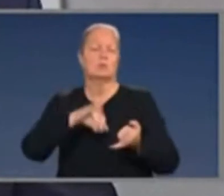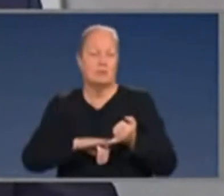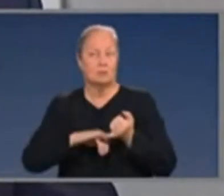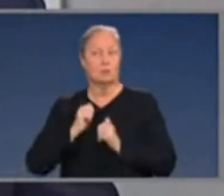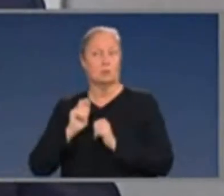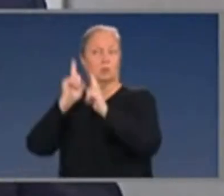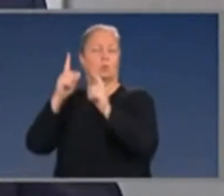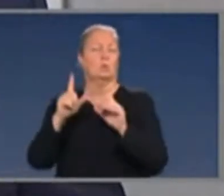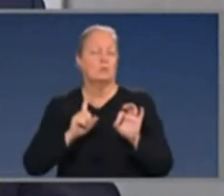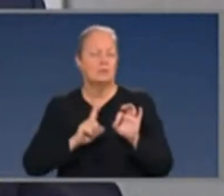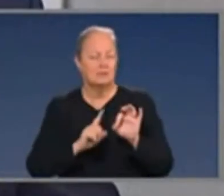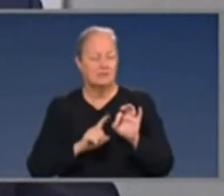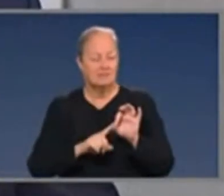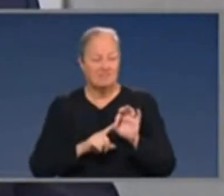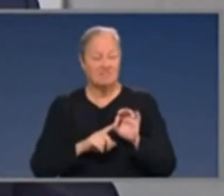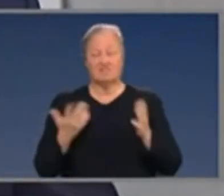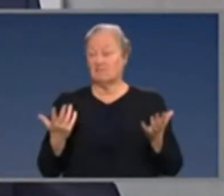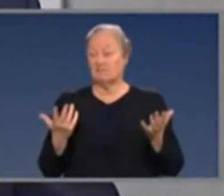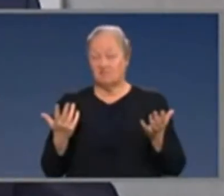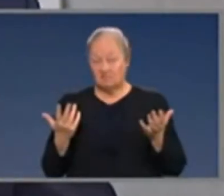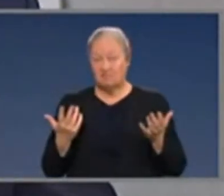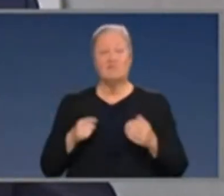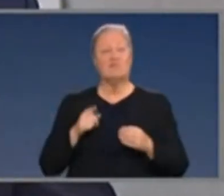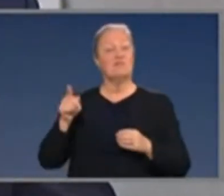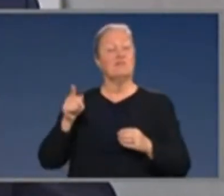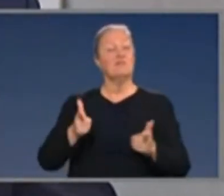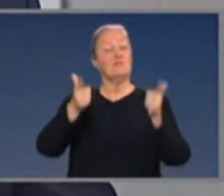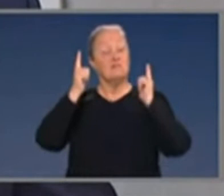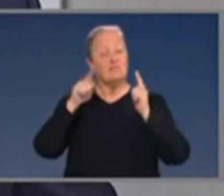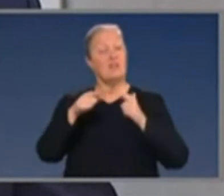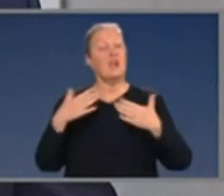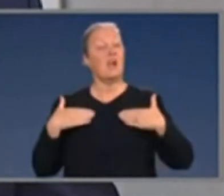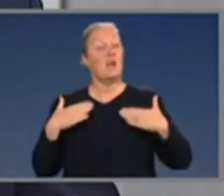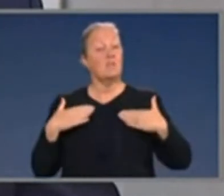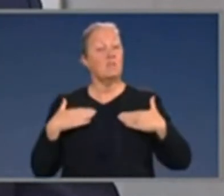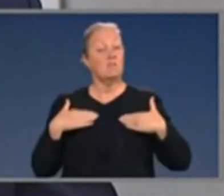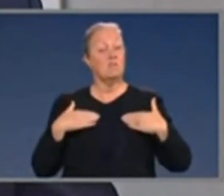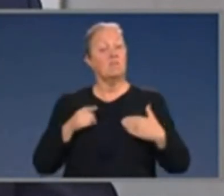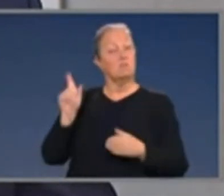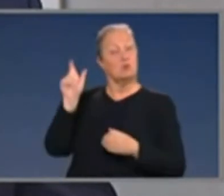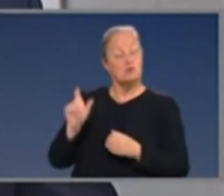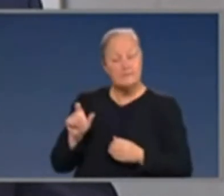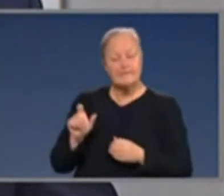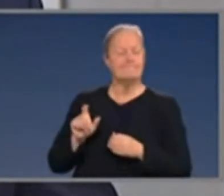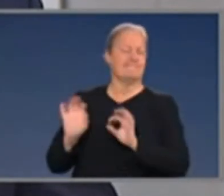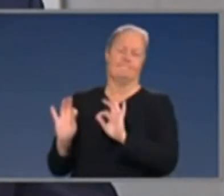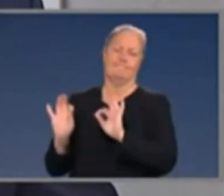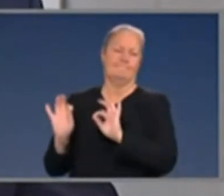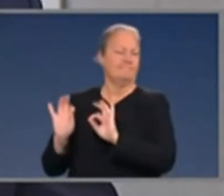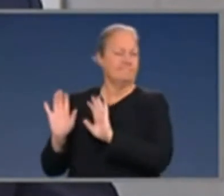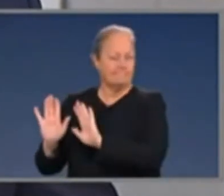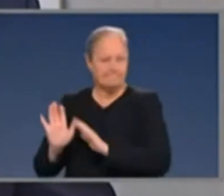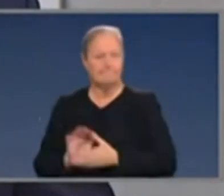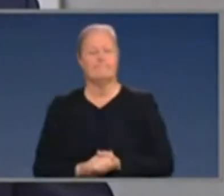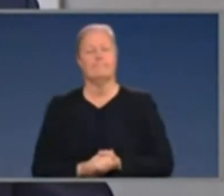Queensland, and then we took the appropriate advice from the acting chief medical officer about how that was managed. I mean, as you've probably observed, we're a